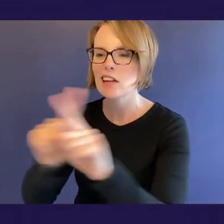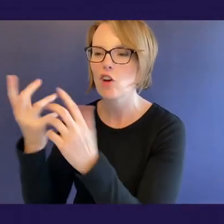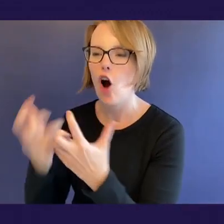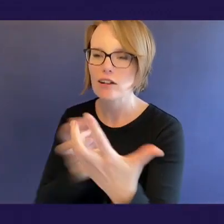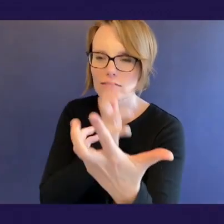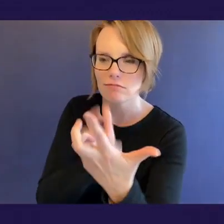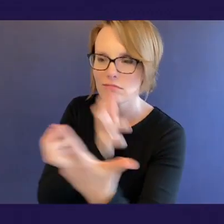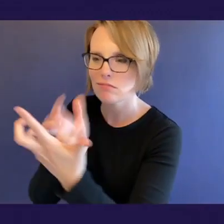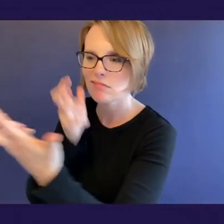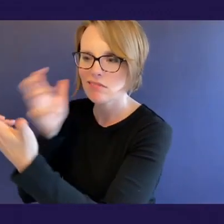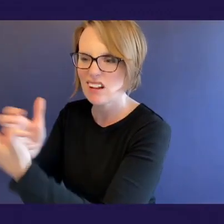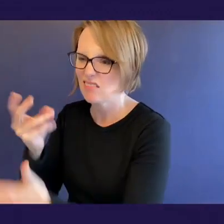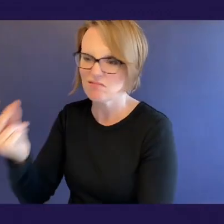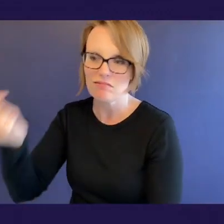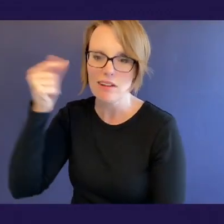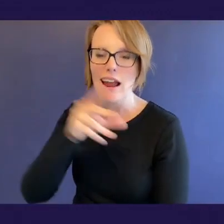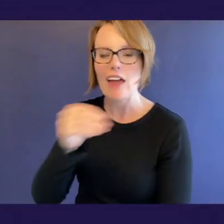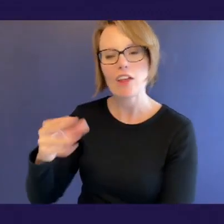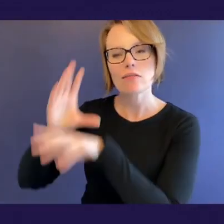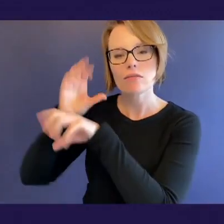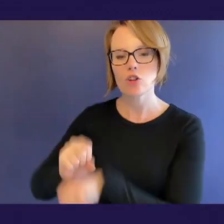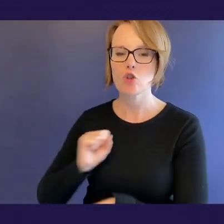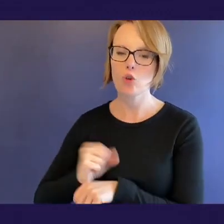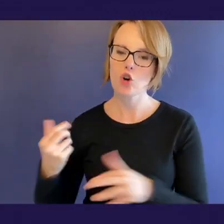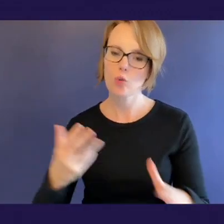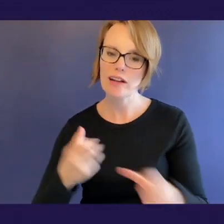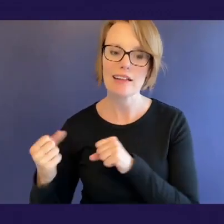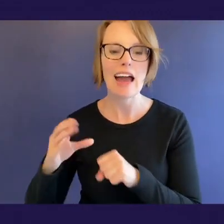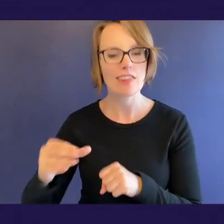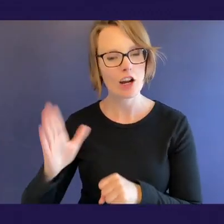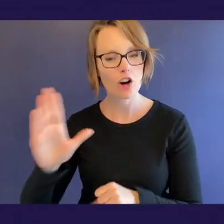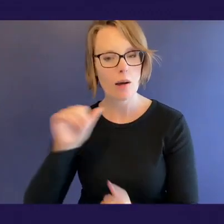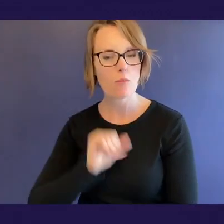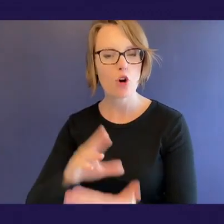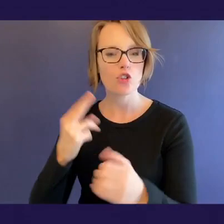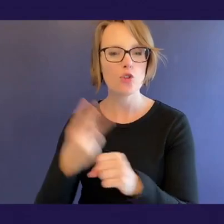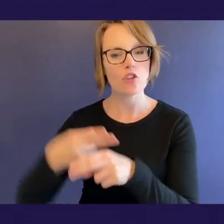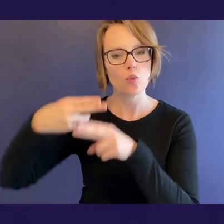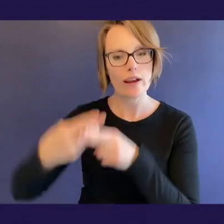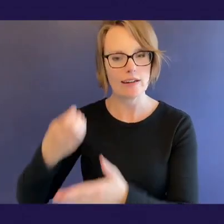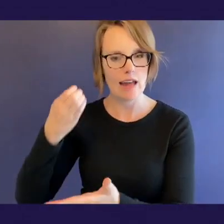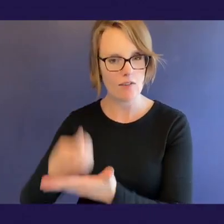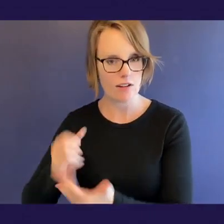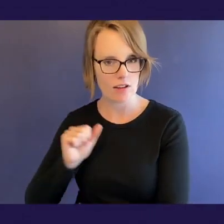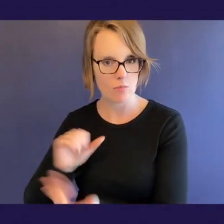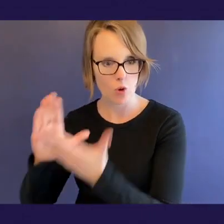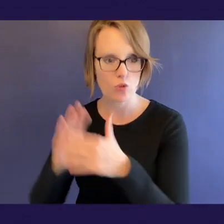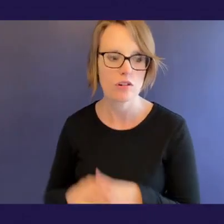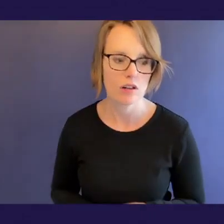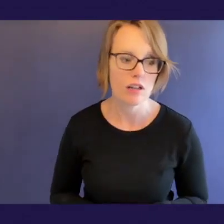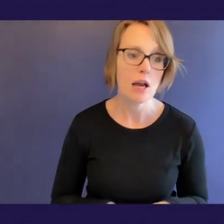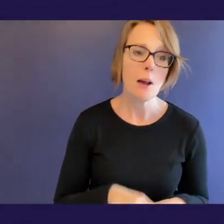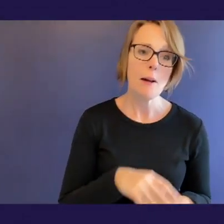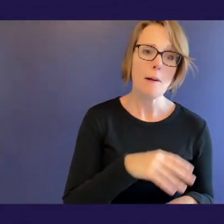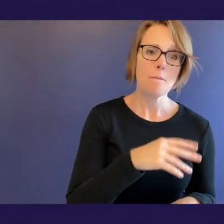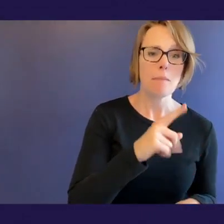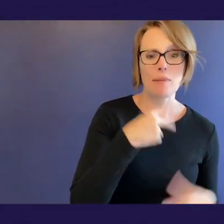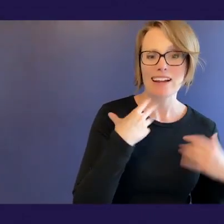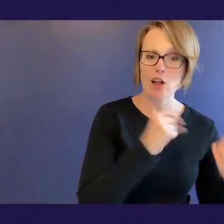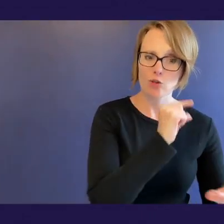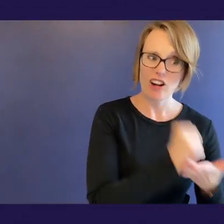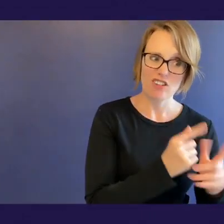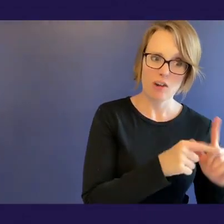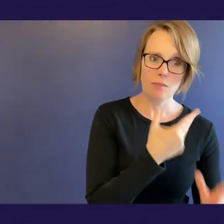are used to working very, very quickly and using a weight of evidence approach. Public health grads from MPH and PhD programs who supposedly graduate